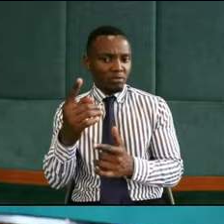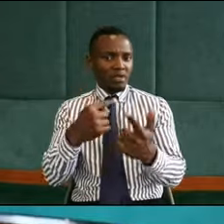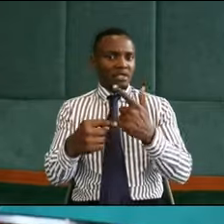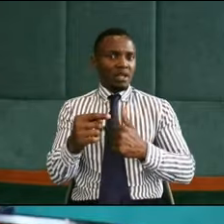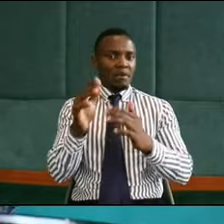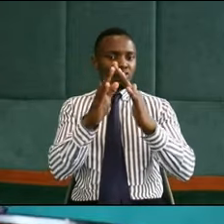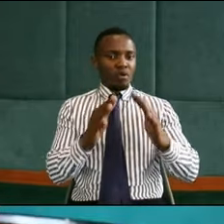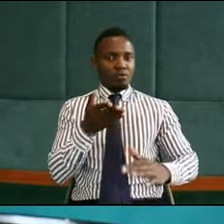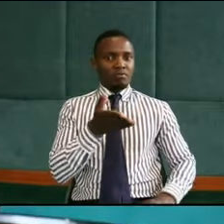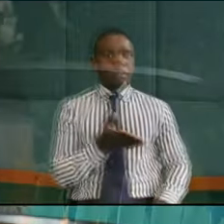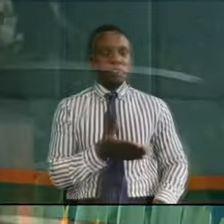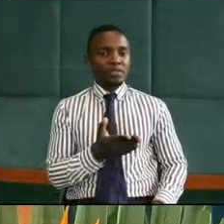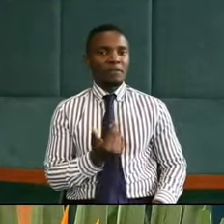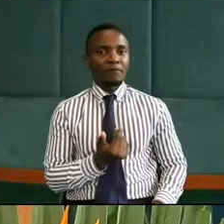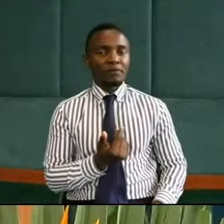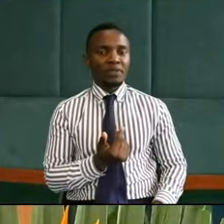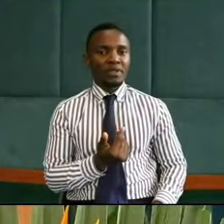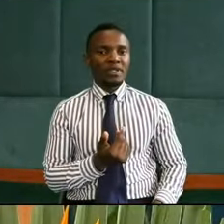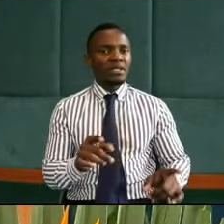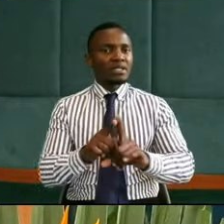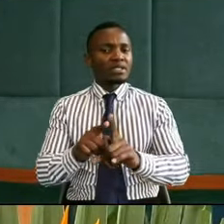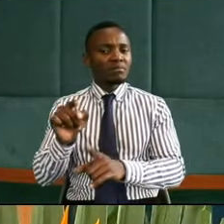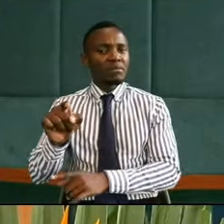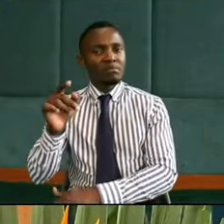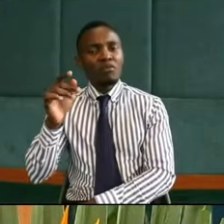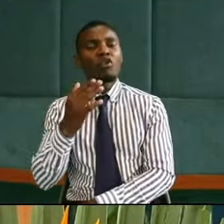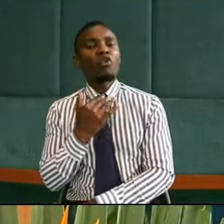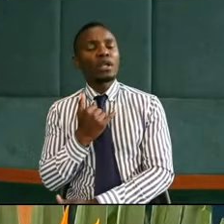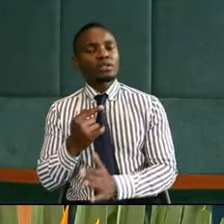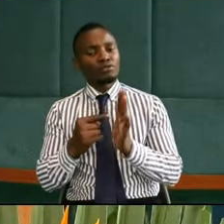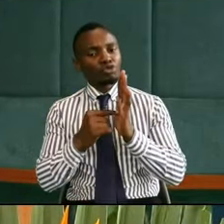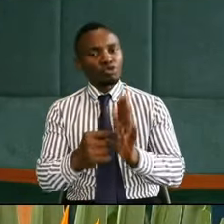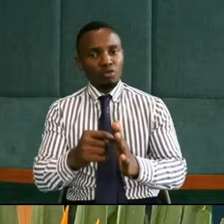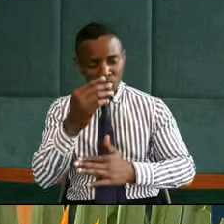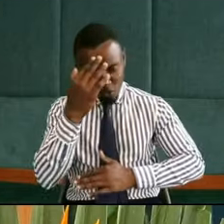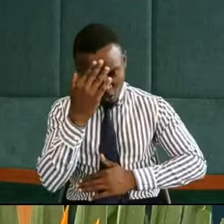of his approaching death. She had longed to show him honor.